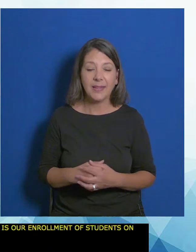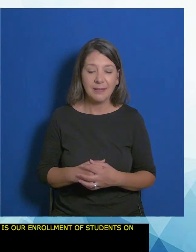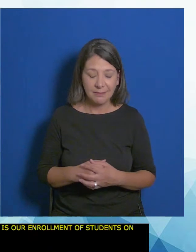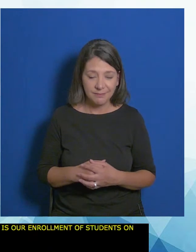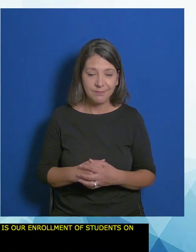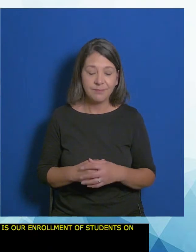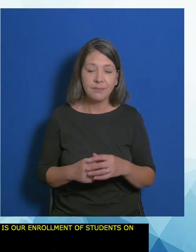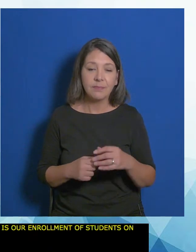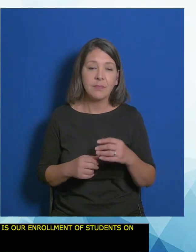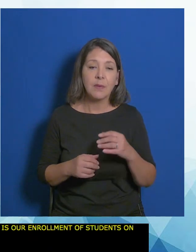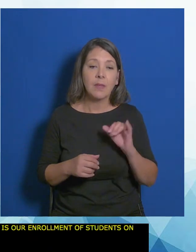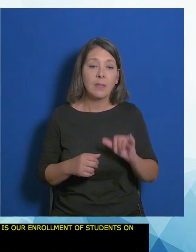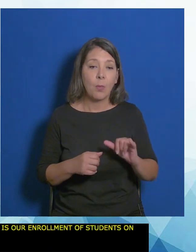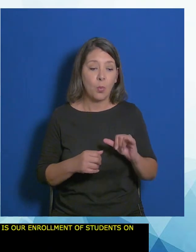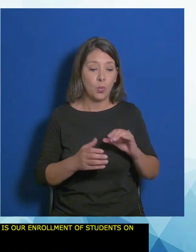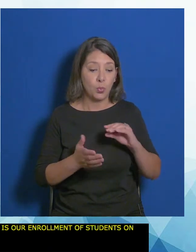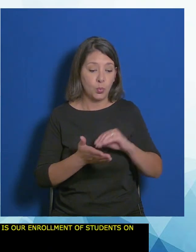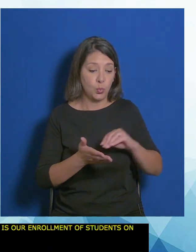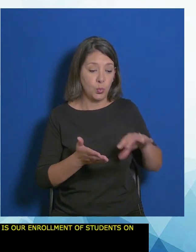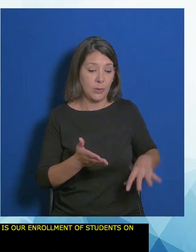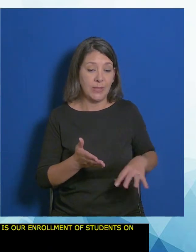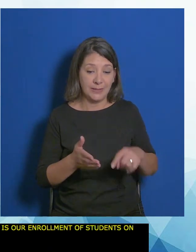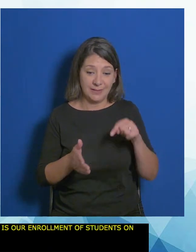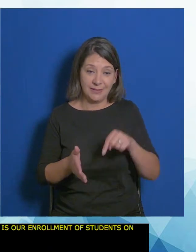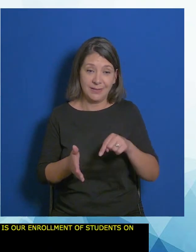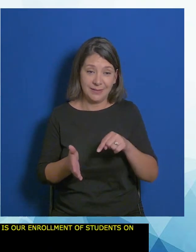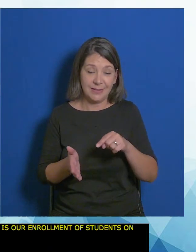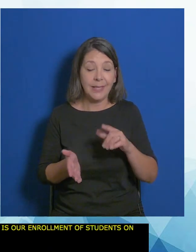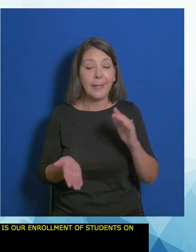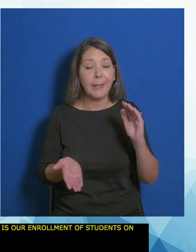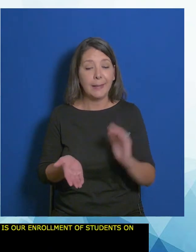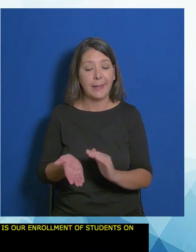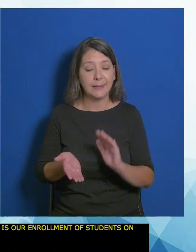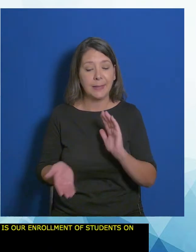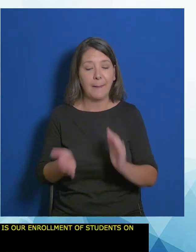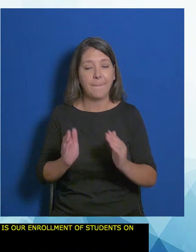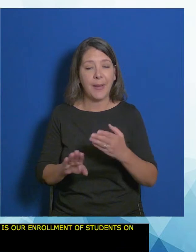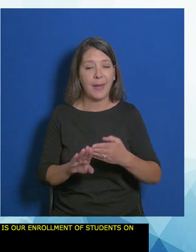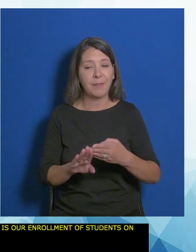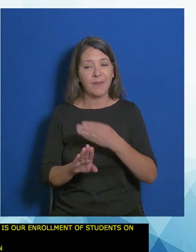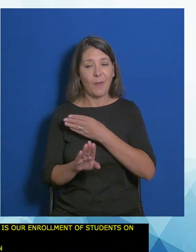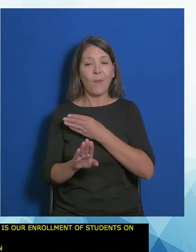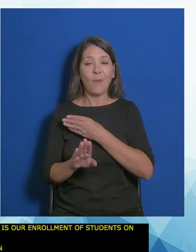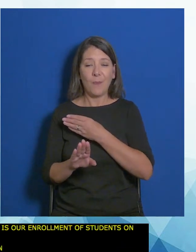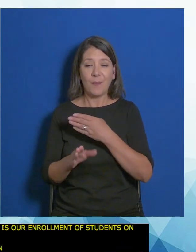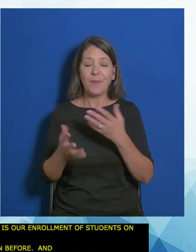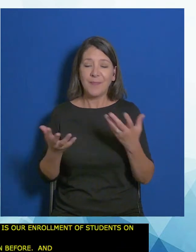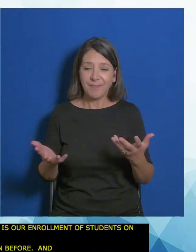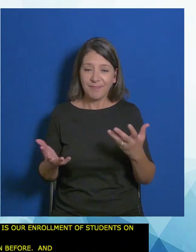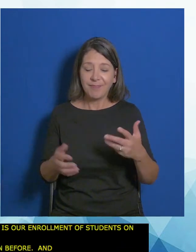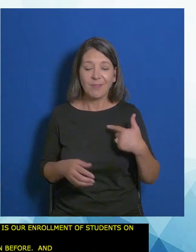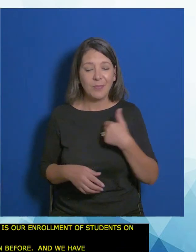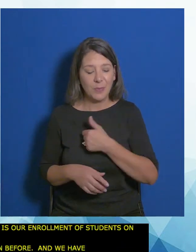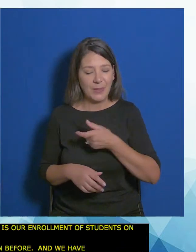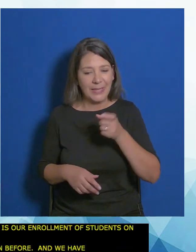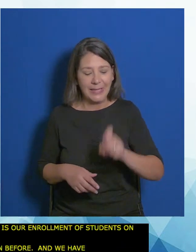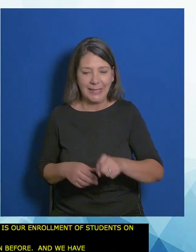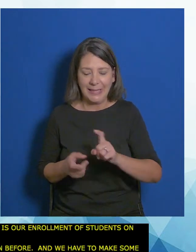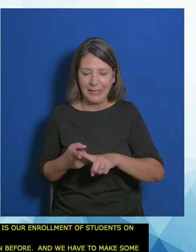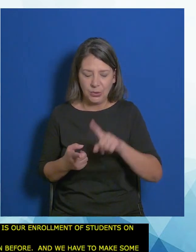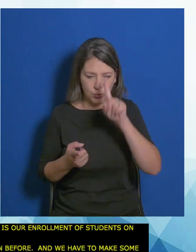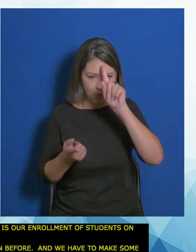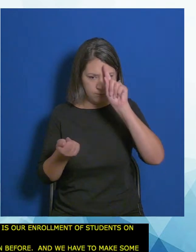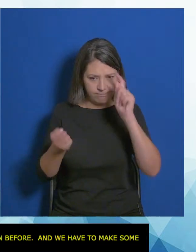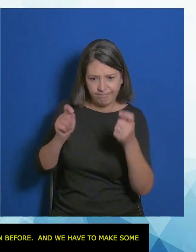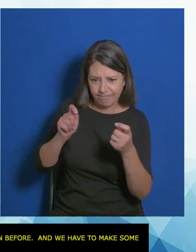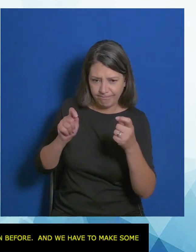have in our schools is less than before, and we have to make some decisions.